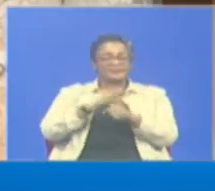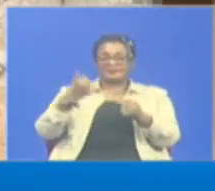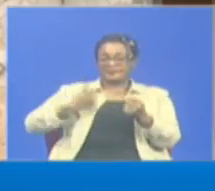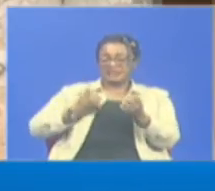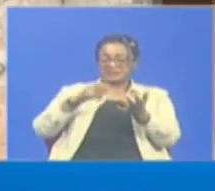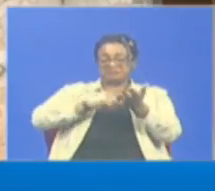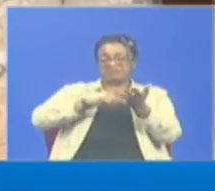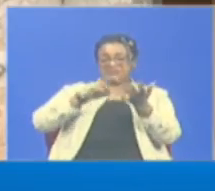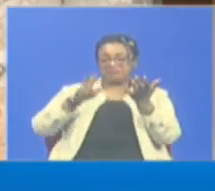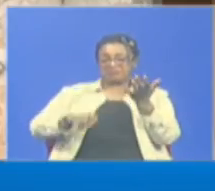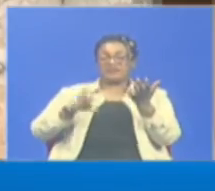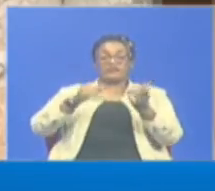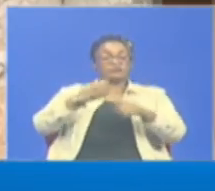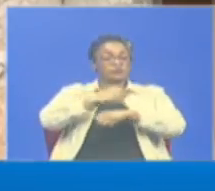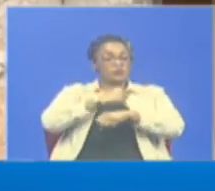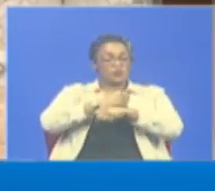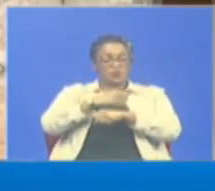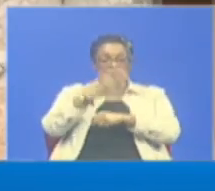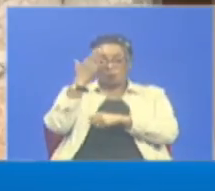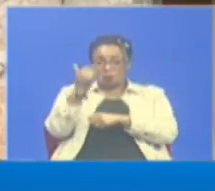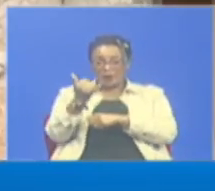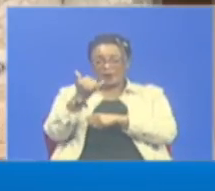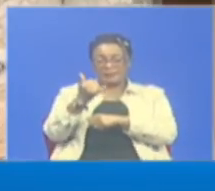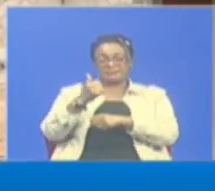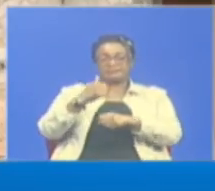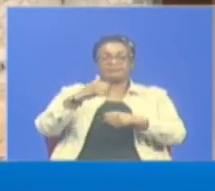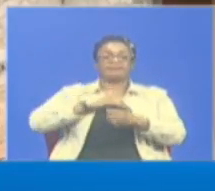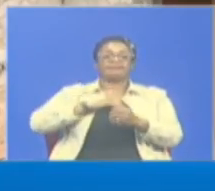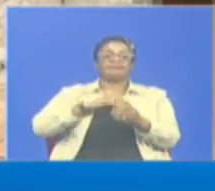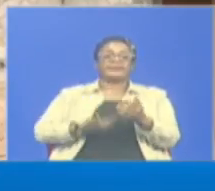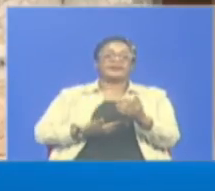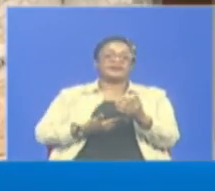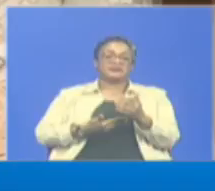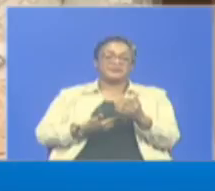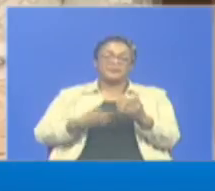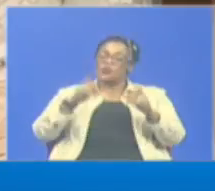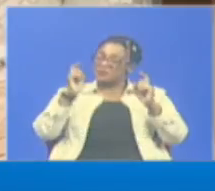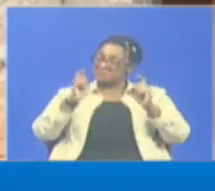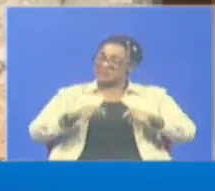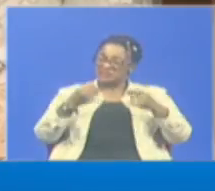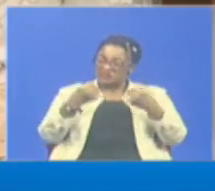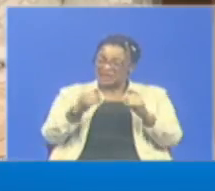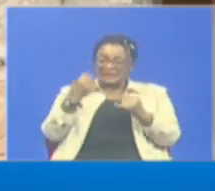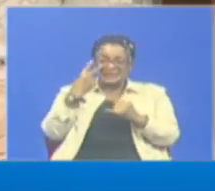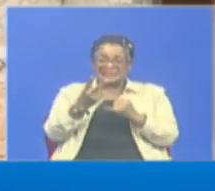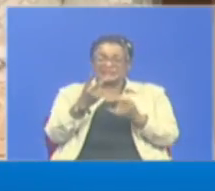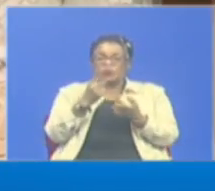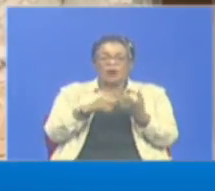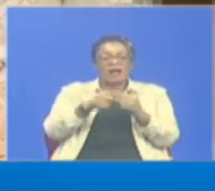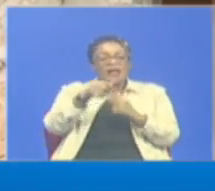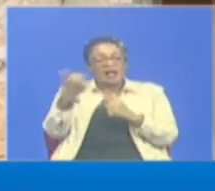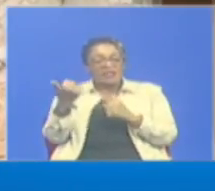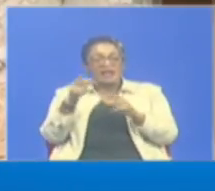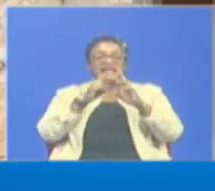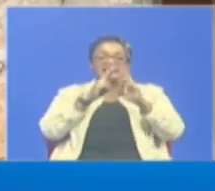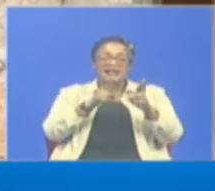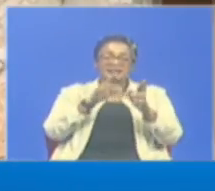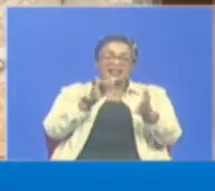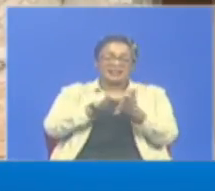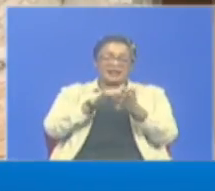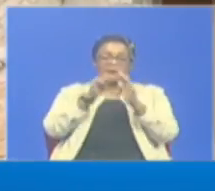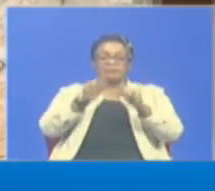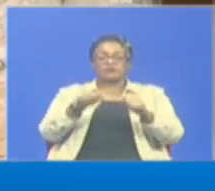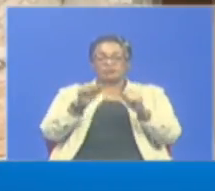of early pregnancies. So we should also be on the lookout. What are some of those other outcomes that were very much